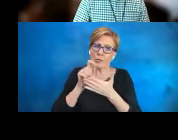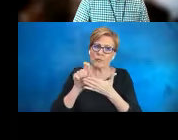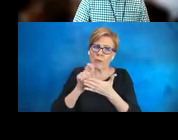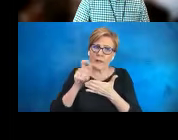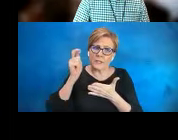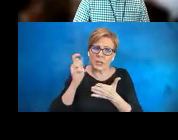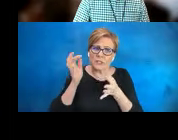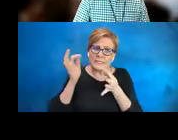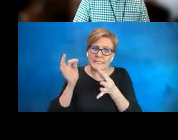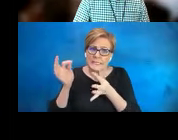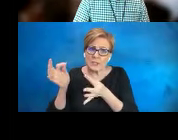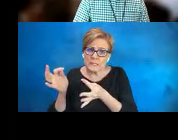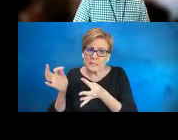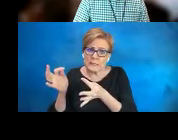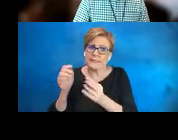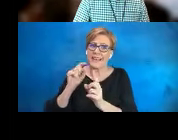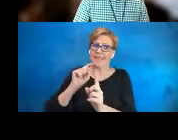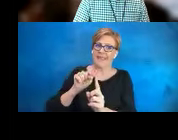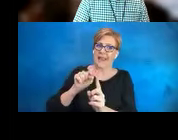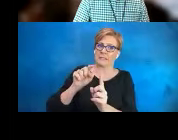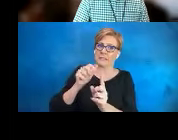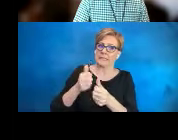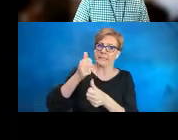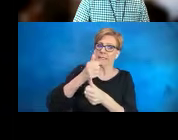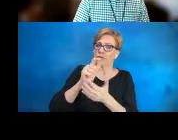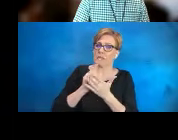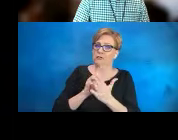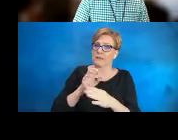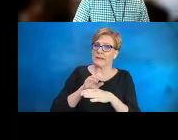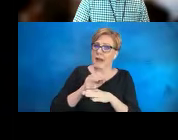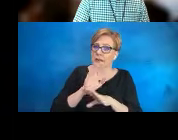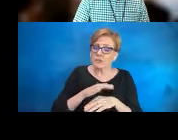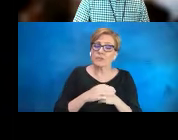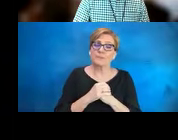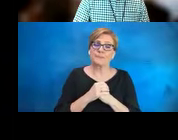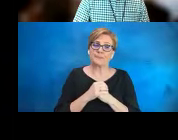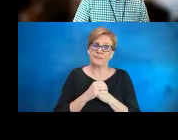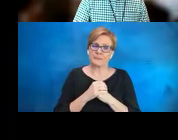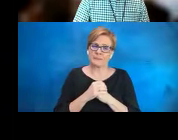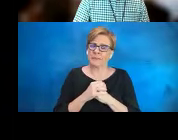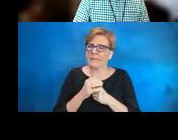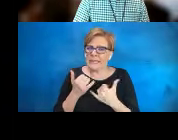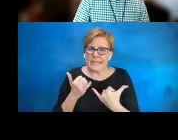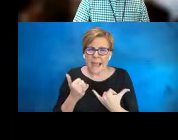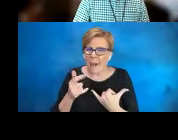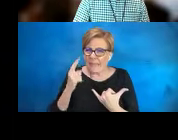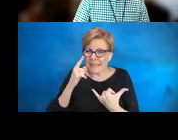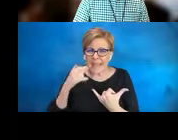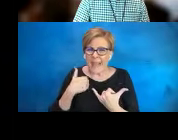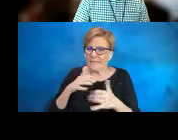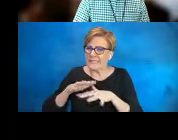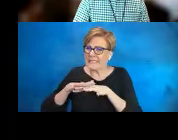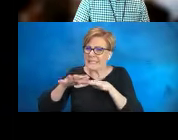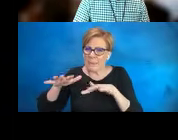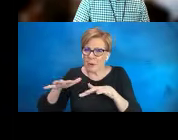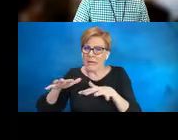Historically, there have been schedulers. I think from what I understand, it's kind of going back and forth. There's now a separate sort of scheduling